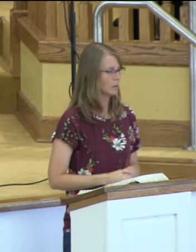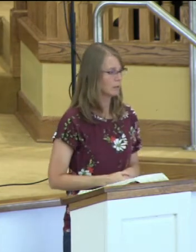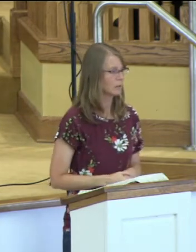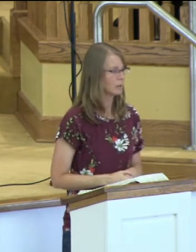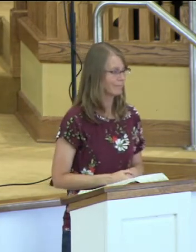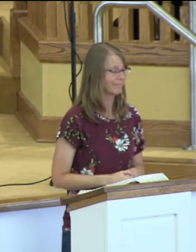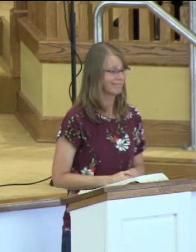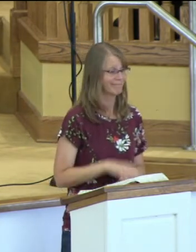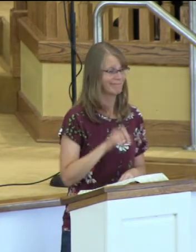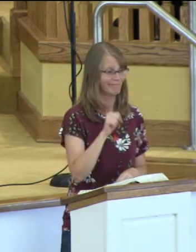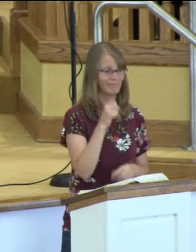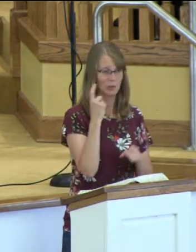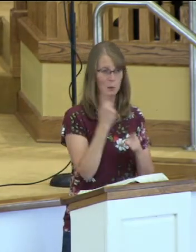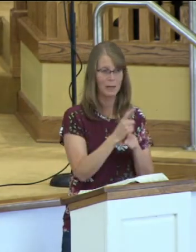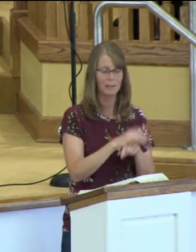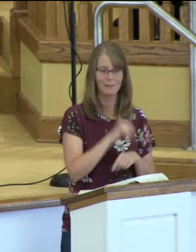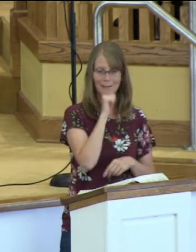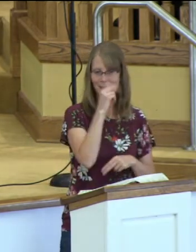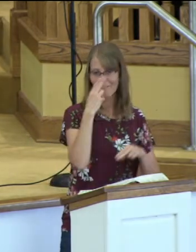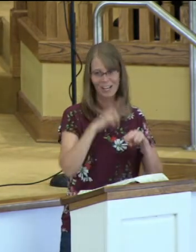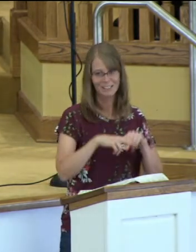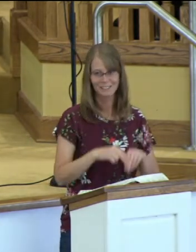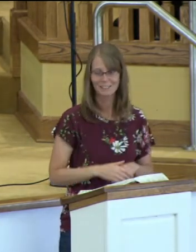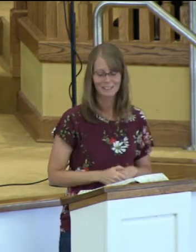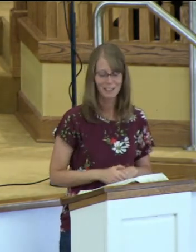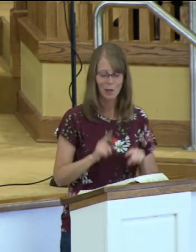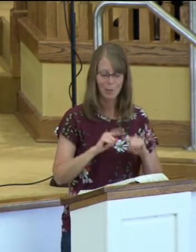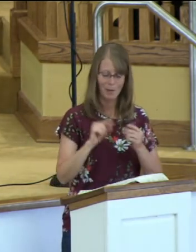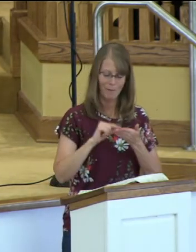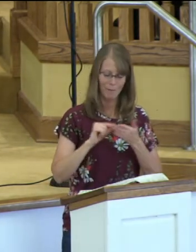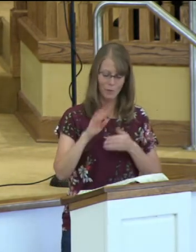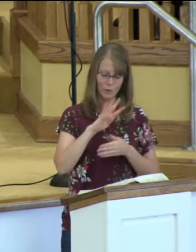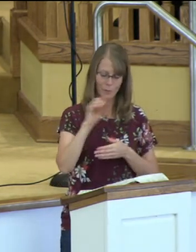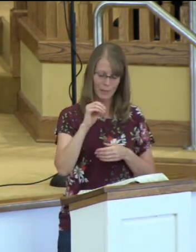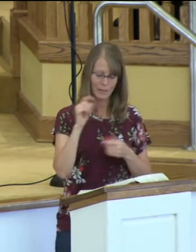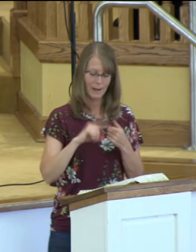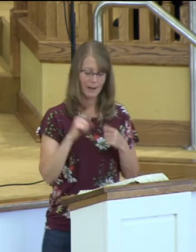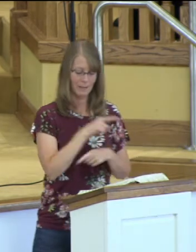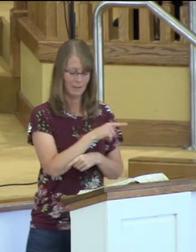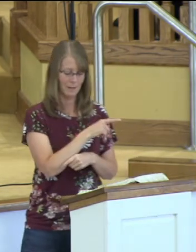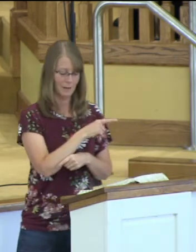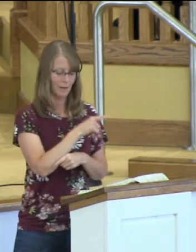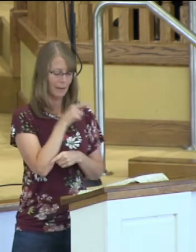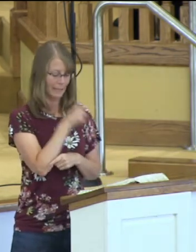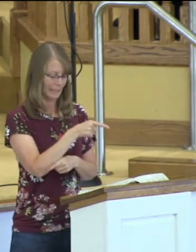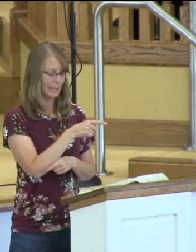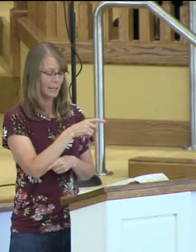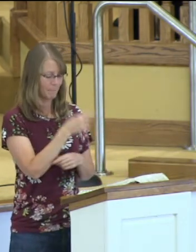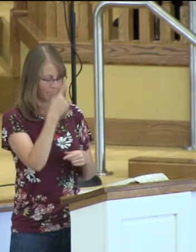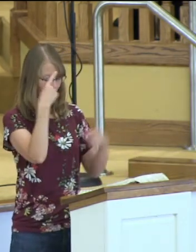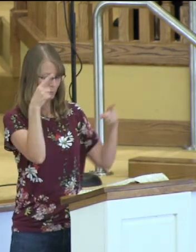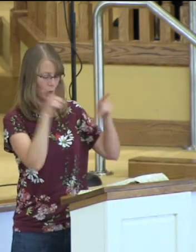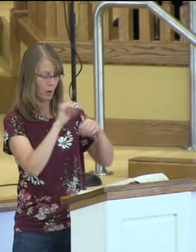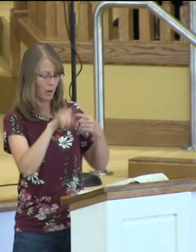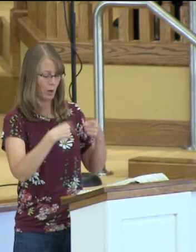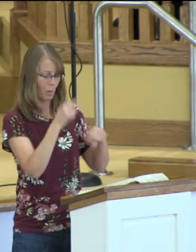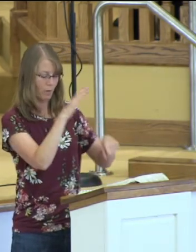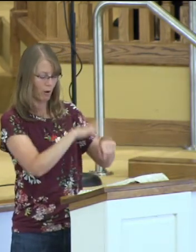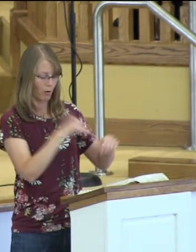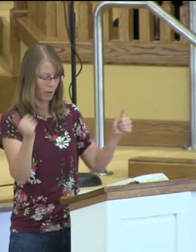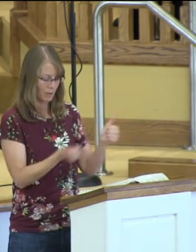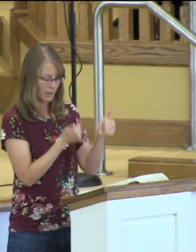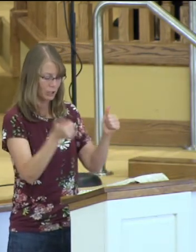That's right. That's not very much fun, is it? Verse number 40. And to him they agreed. And when they had called the apostles, they